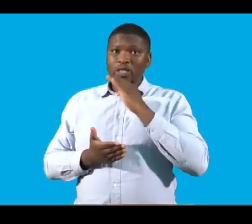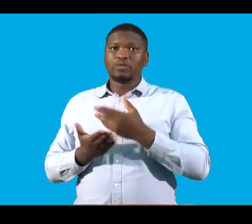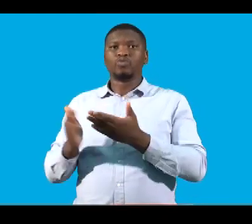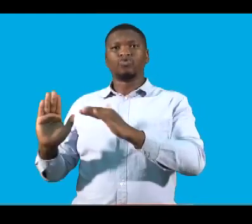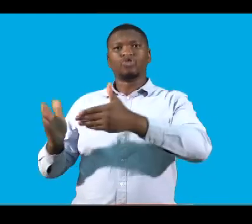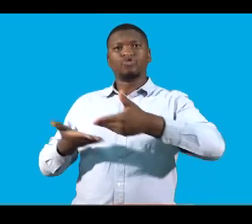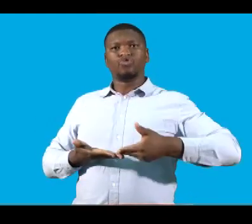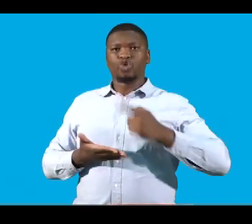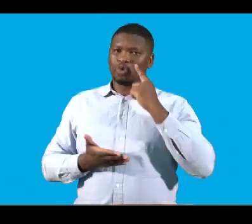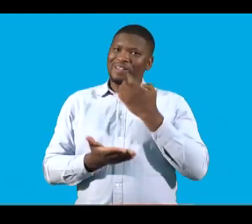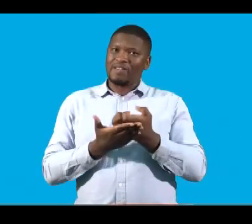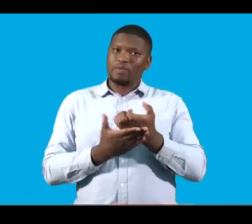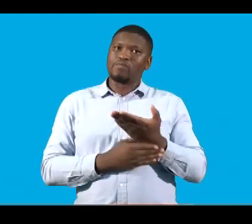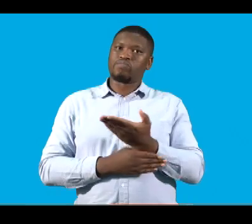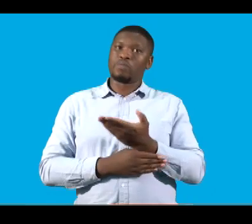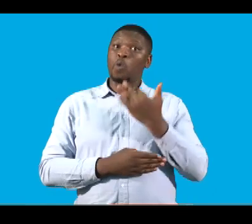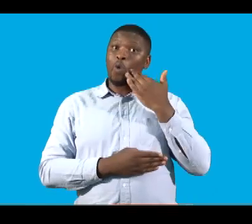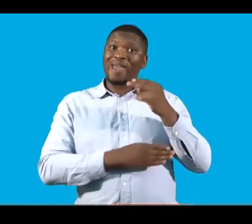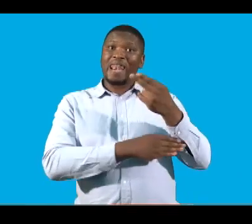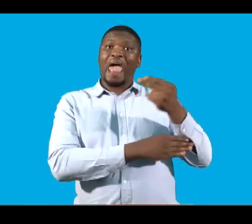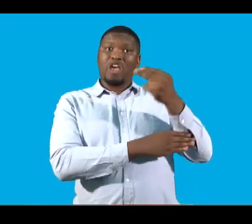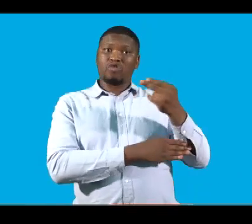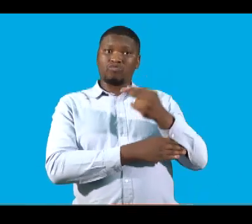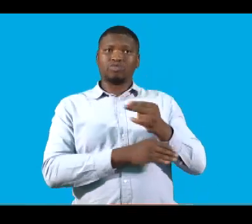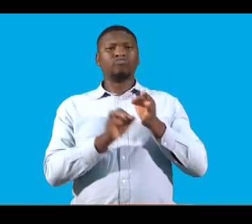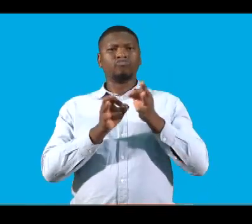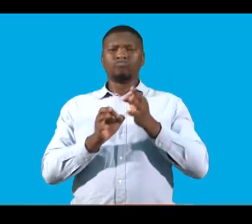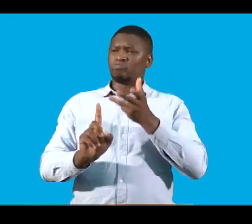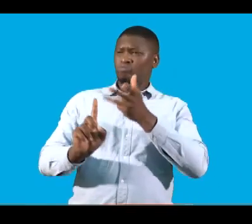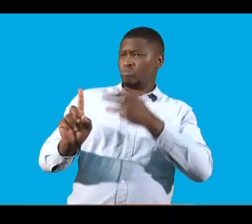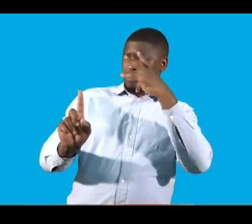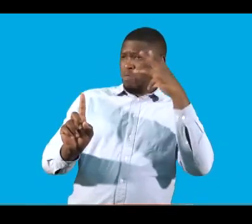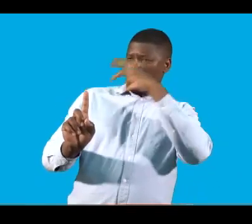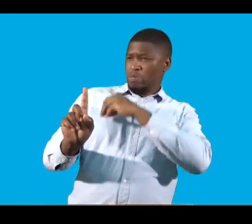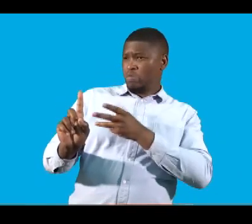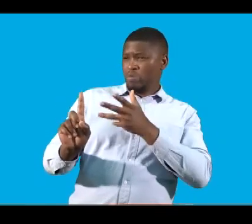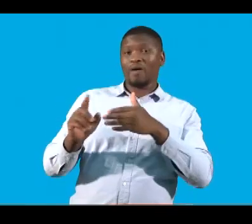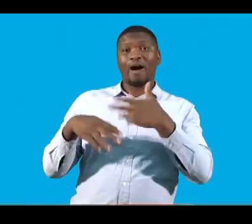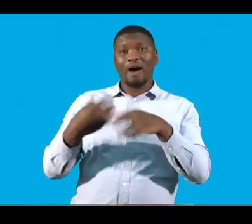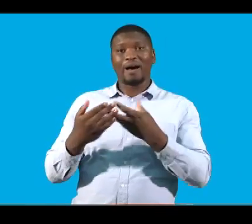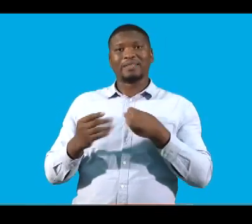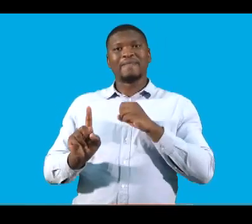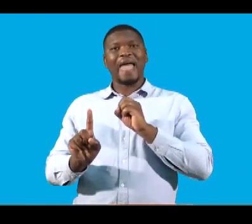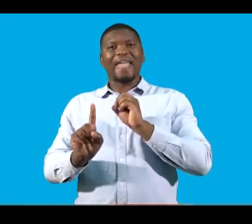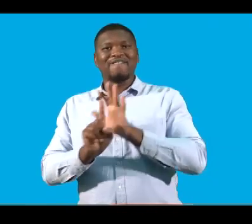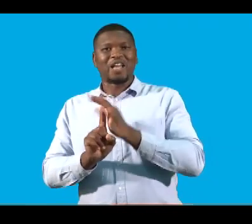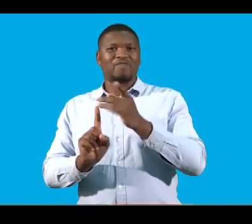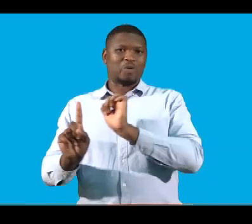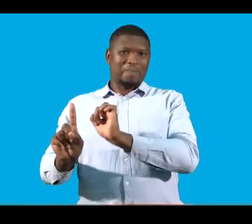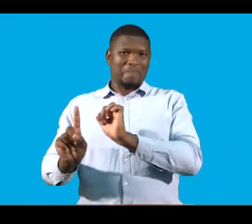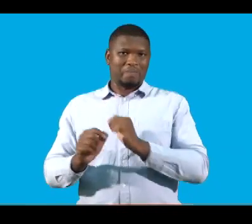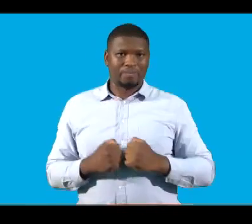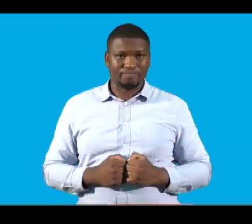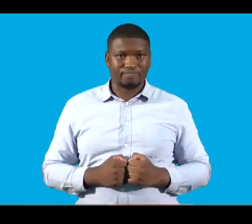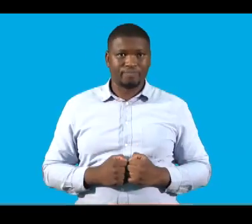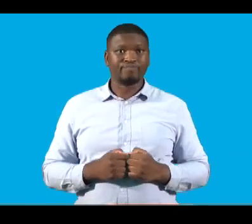shows you we are introducing evidence here. When Lord Henry comments on Dorian's youth and beauty and does not realize the effect it has